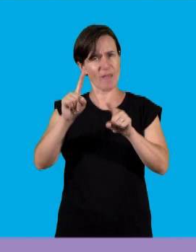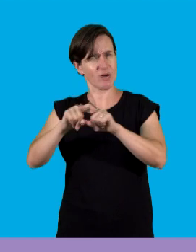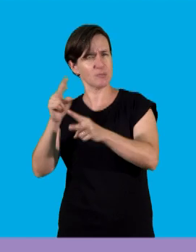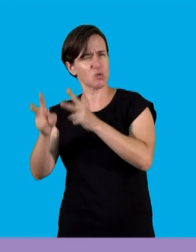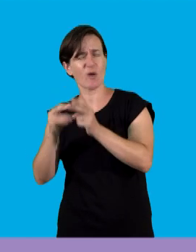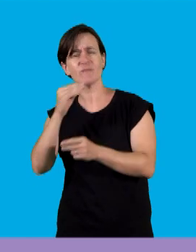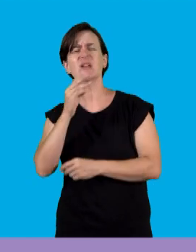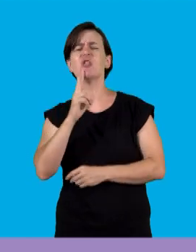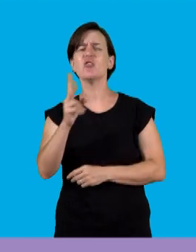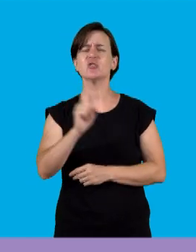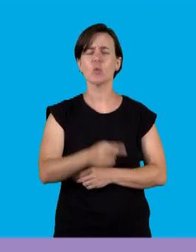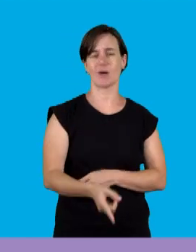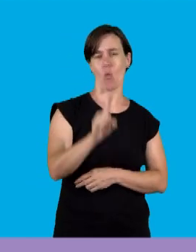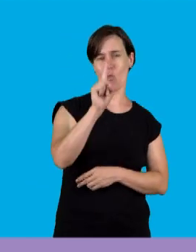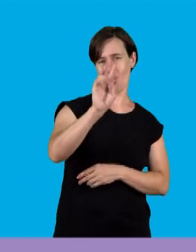is going to give us